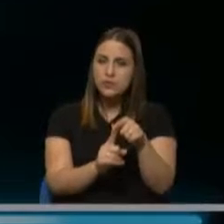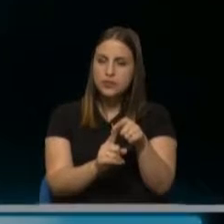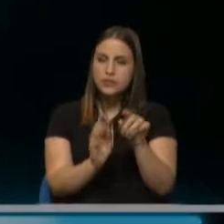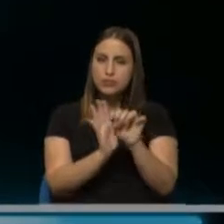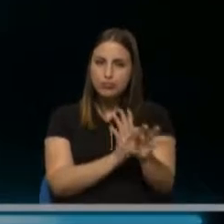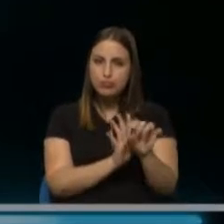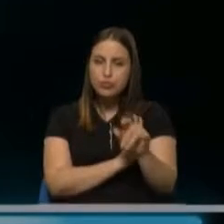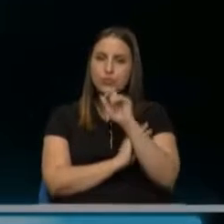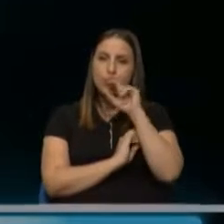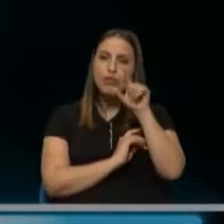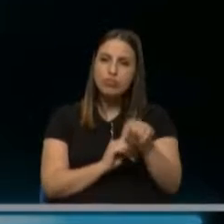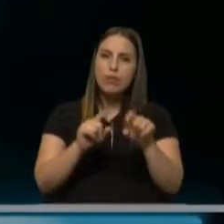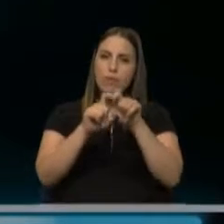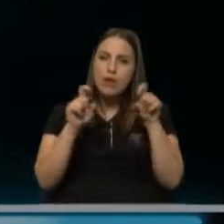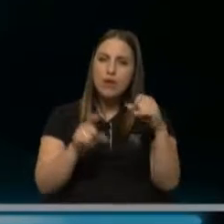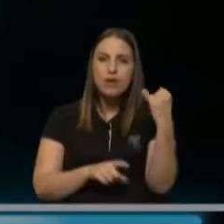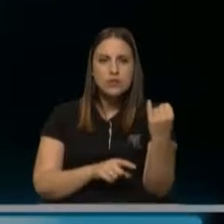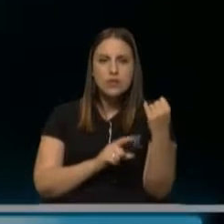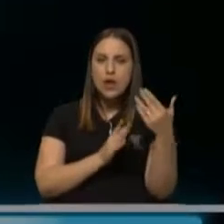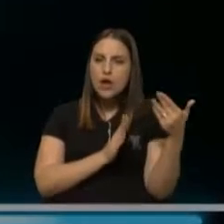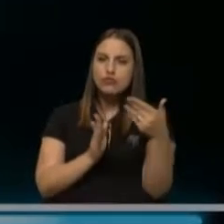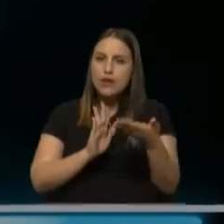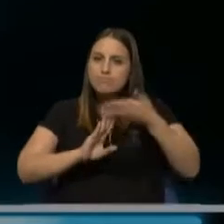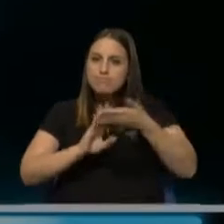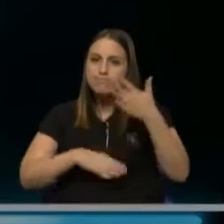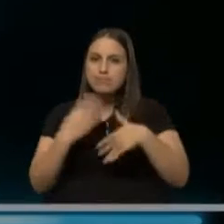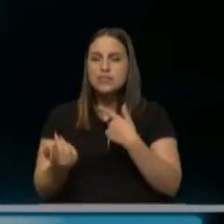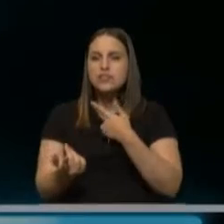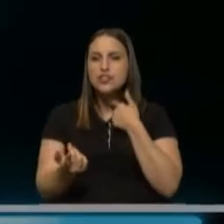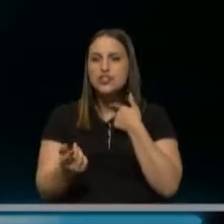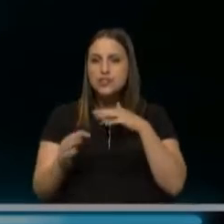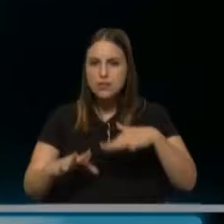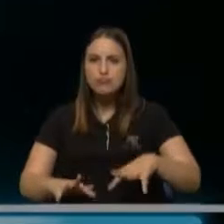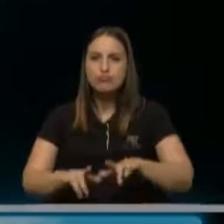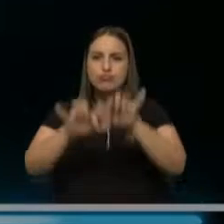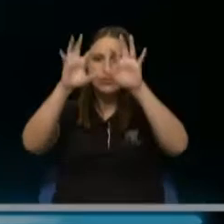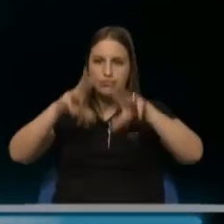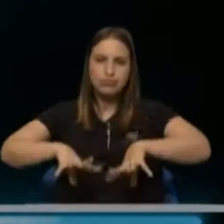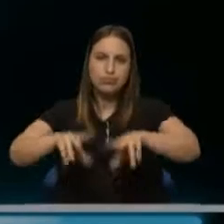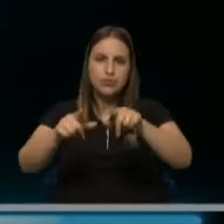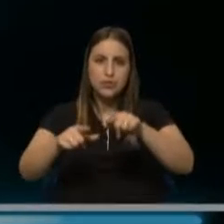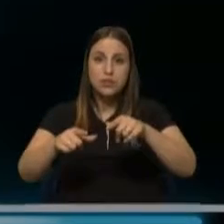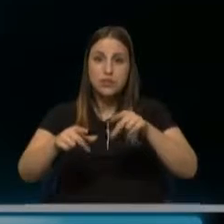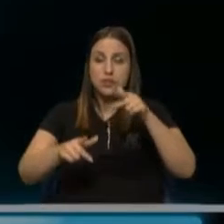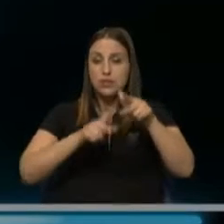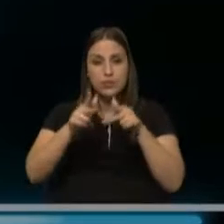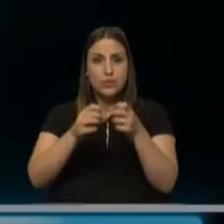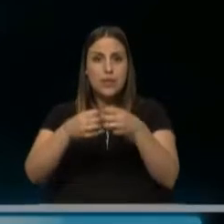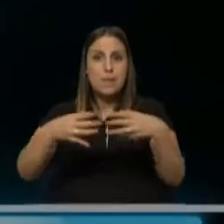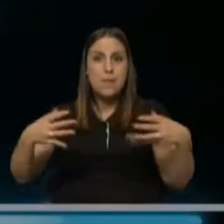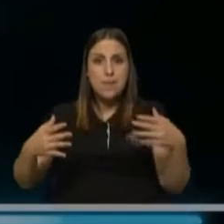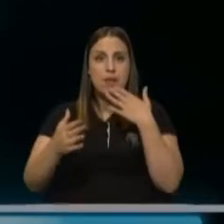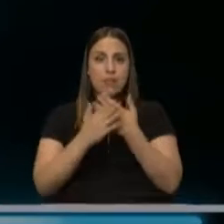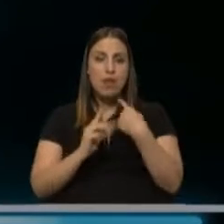also can help the companies speed up their digitalization. And more industry will get